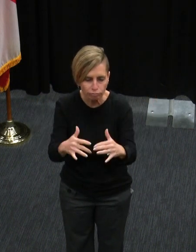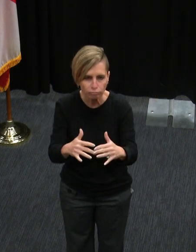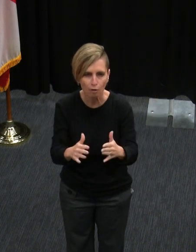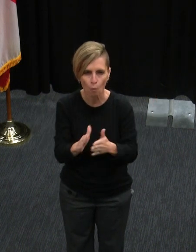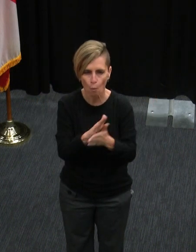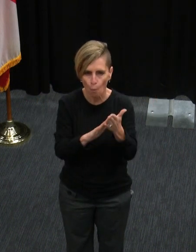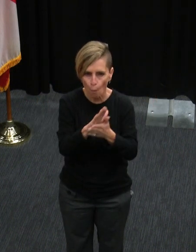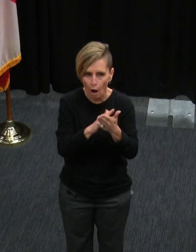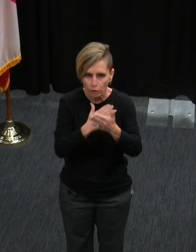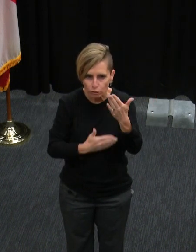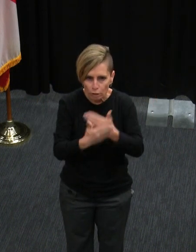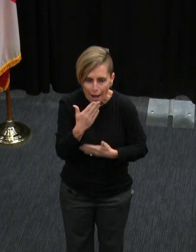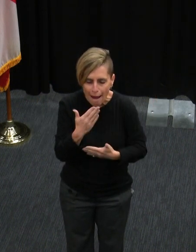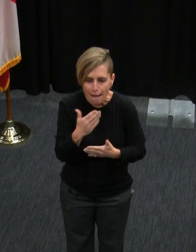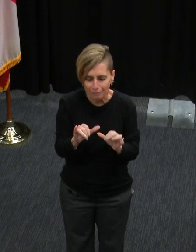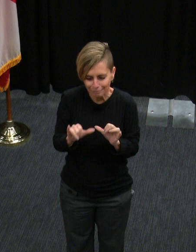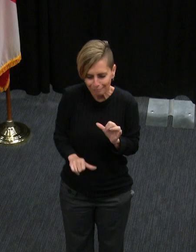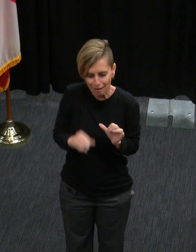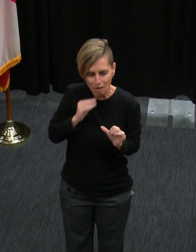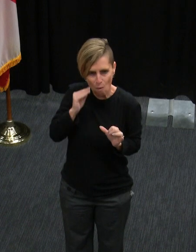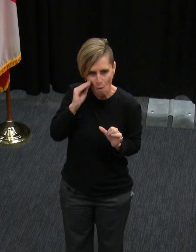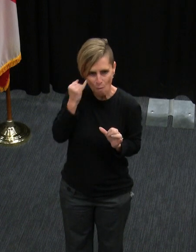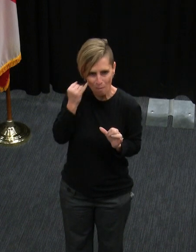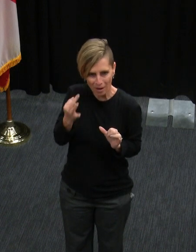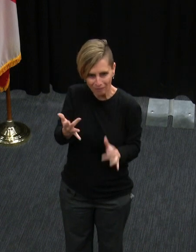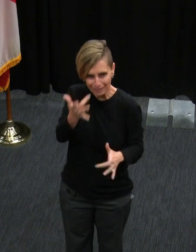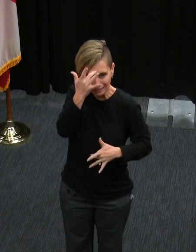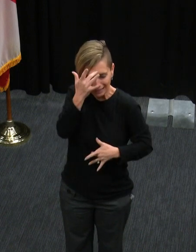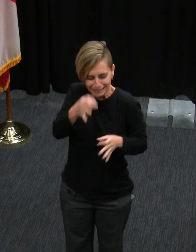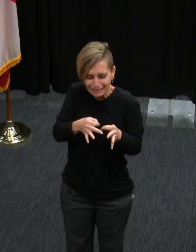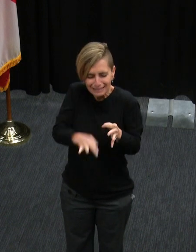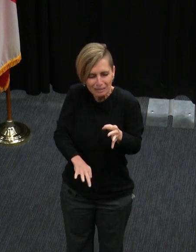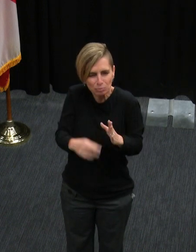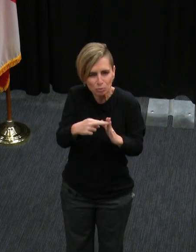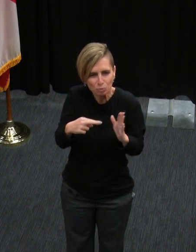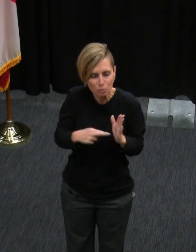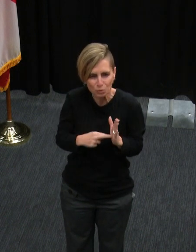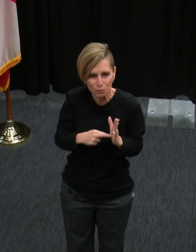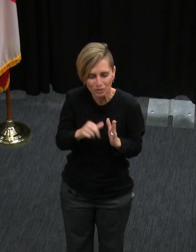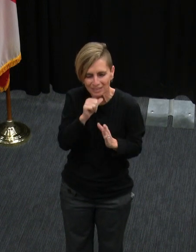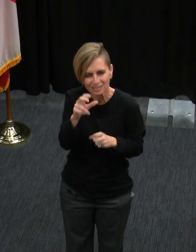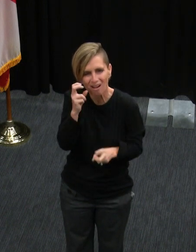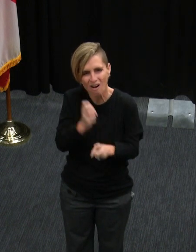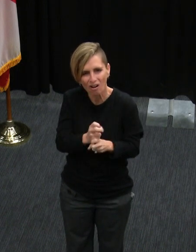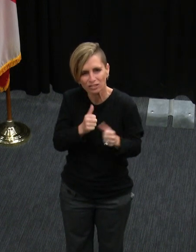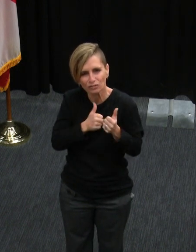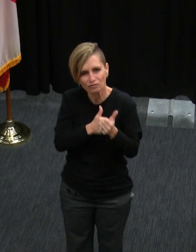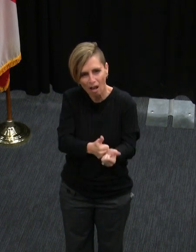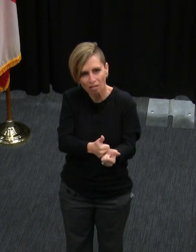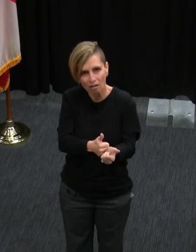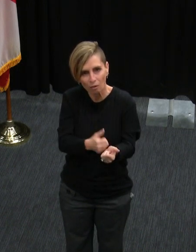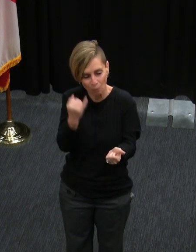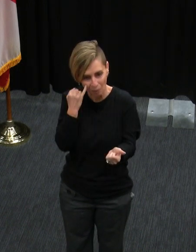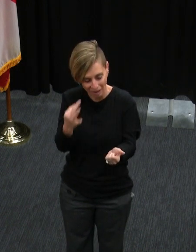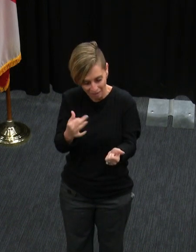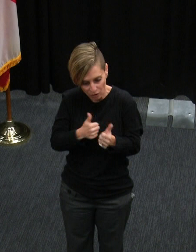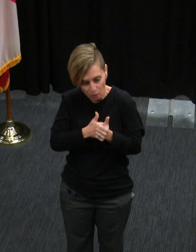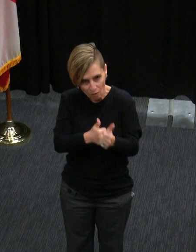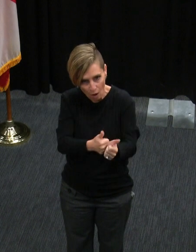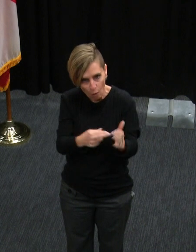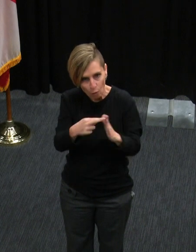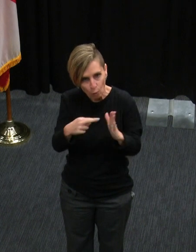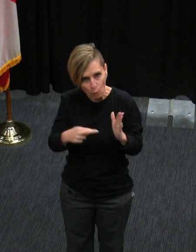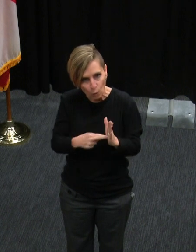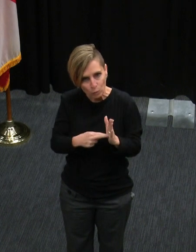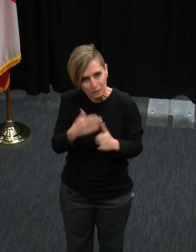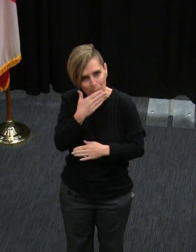sick. These are simple rules. These are not hard to follow. And if we do it, we're going to be in better shape. But right now, the